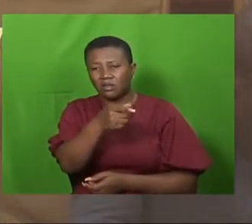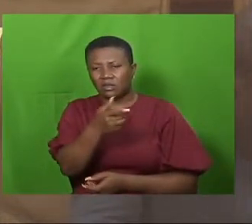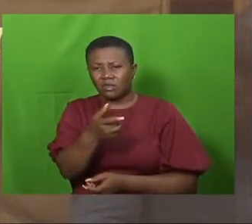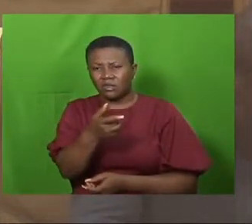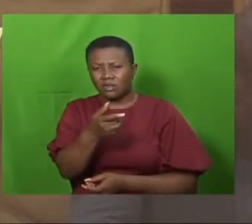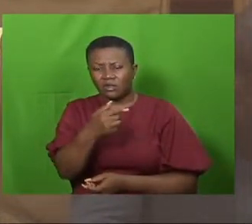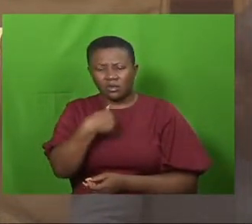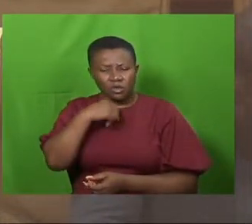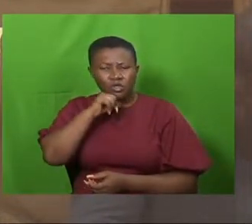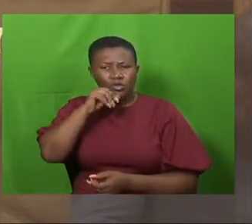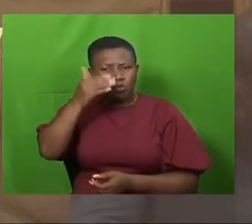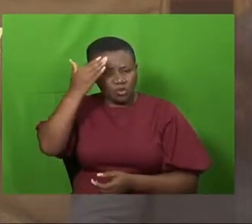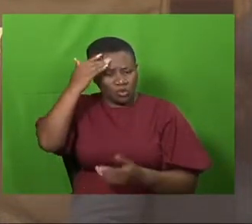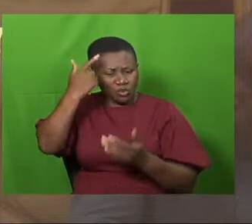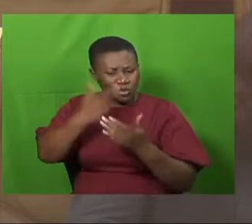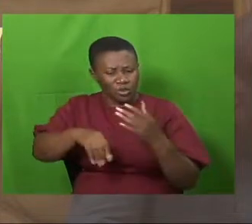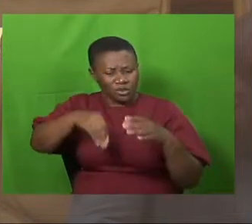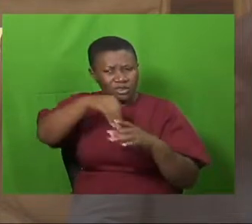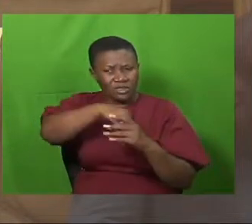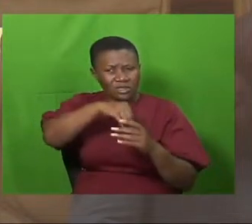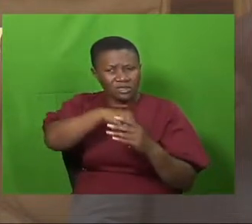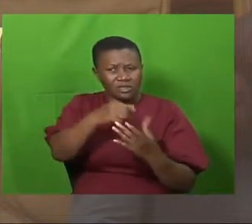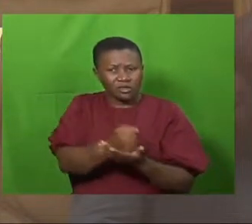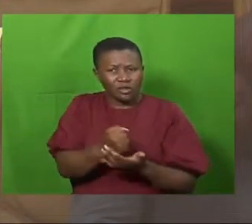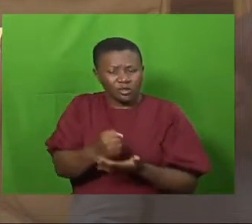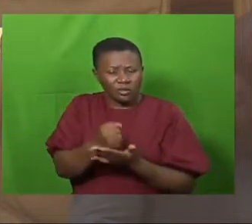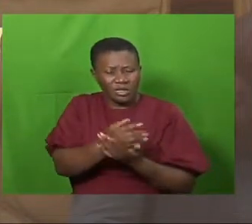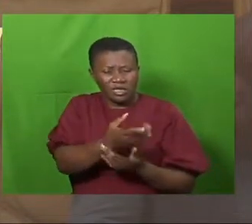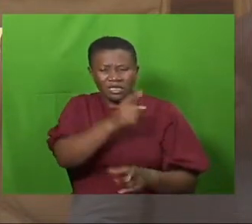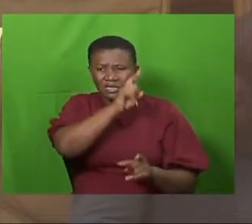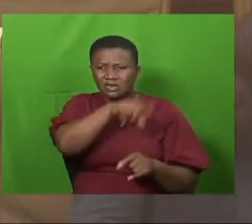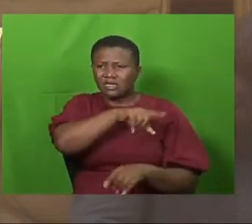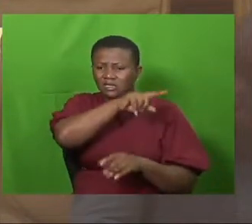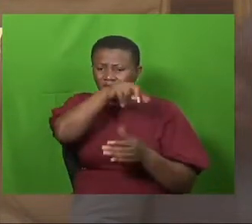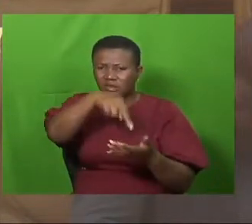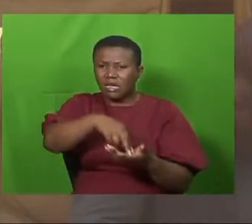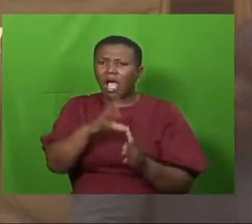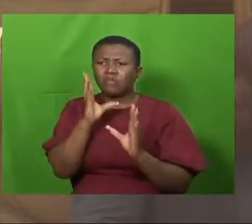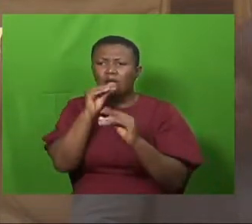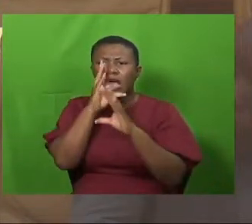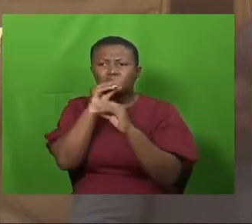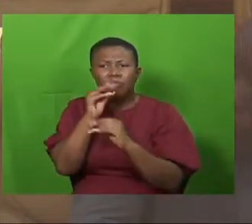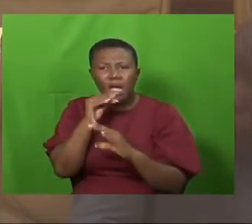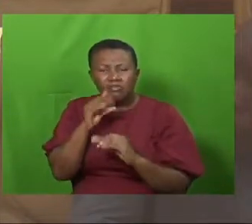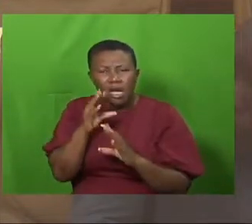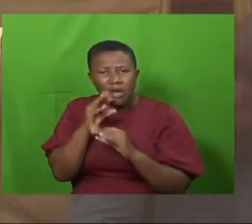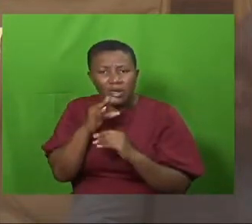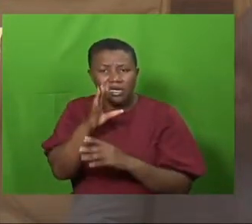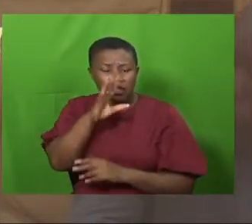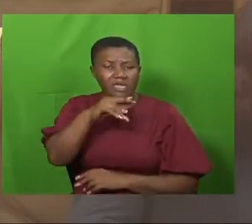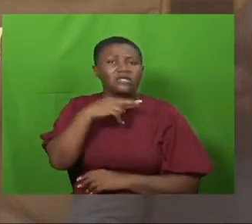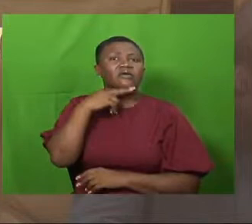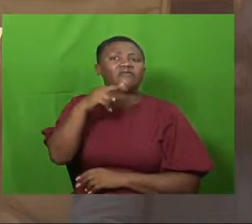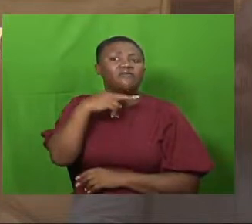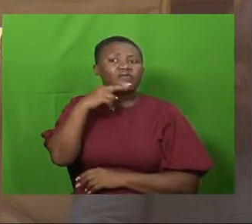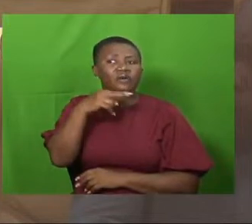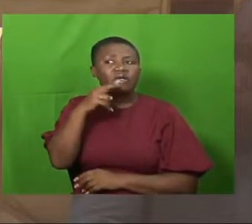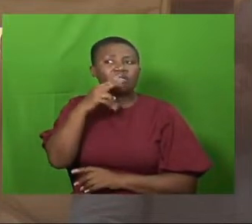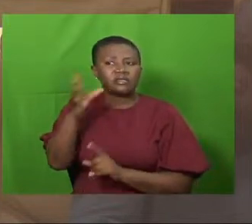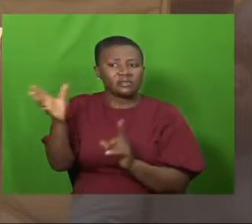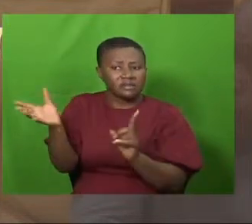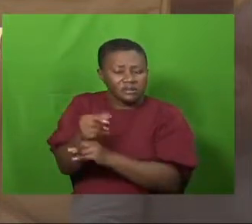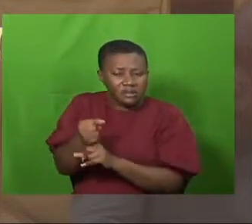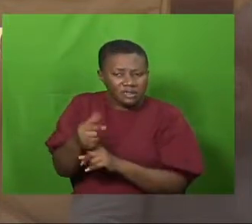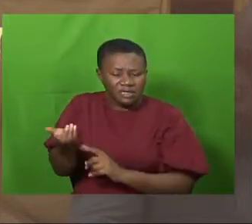don't know the content of that document. He has spoken. He debated. Your voice has been captured. The Hansard has captured